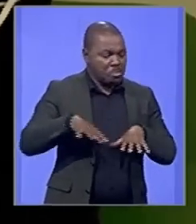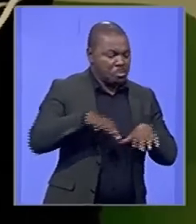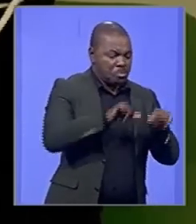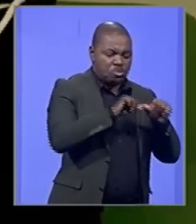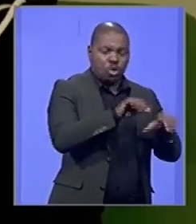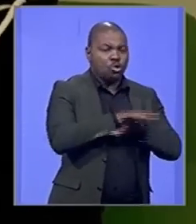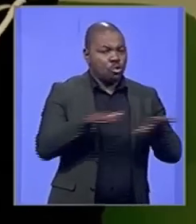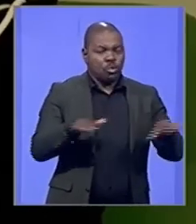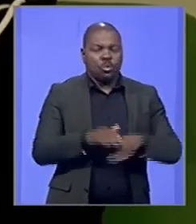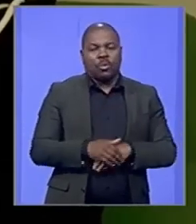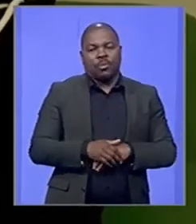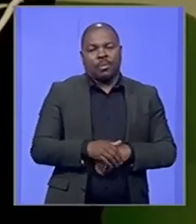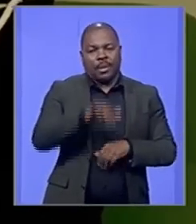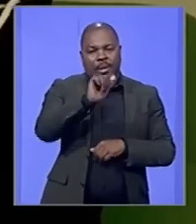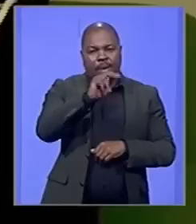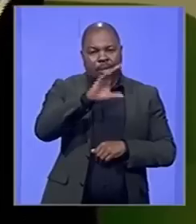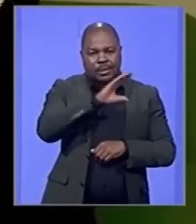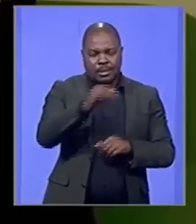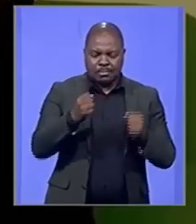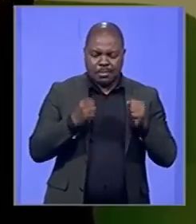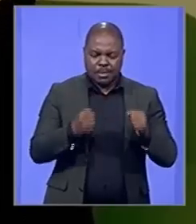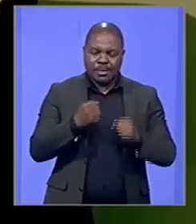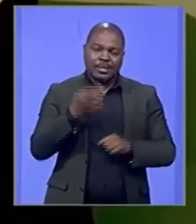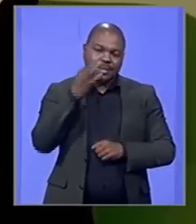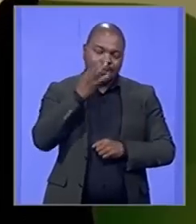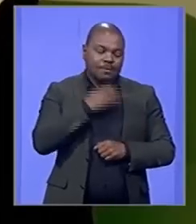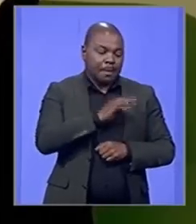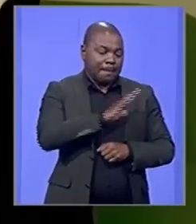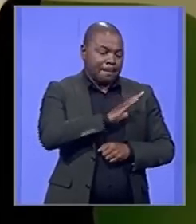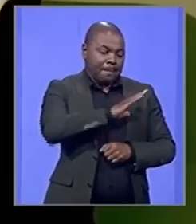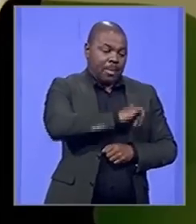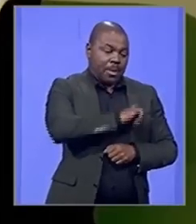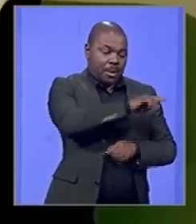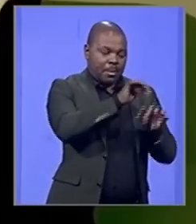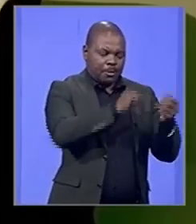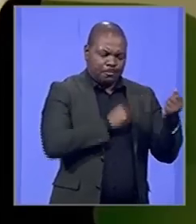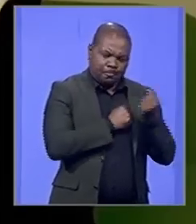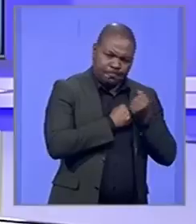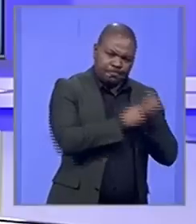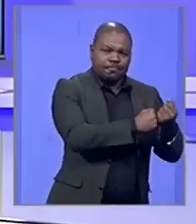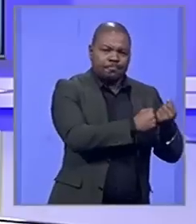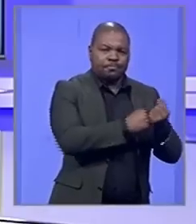The ANC affirms its solidarity with the people of Palestine.